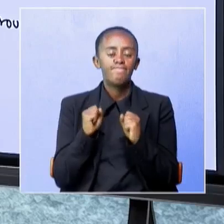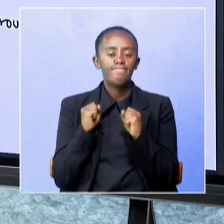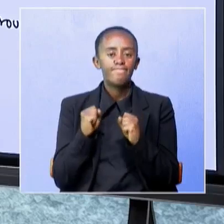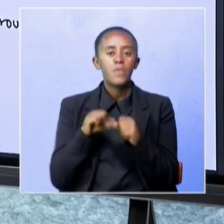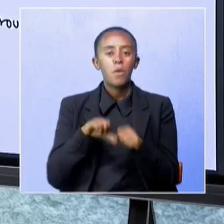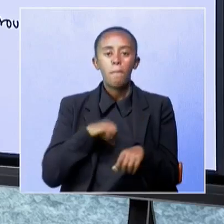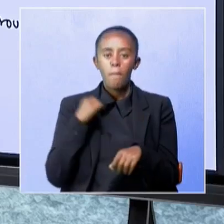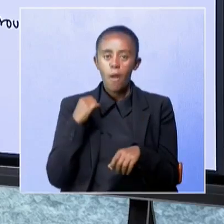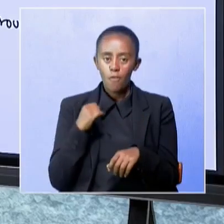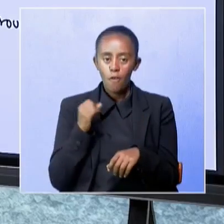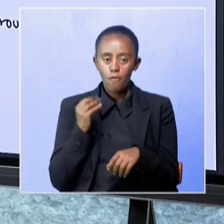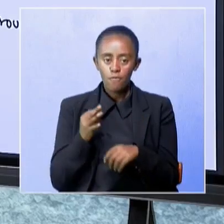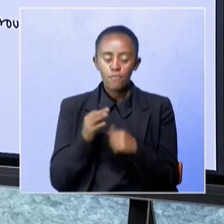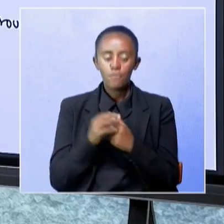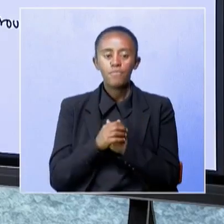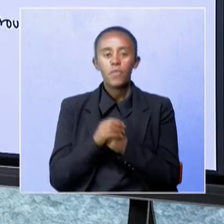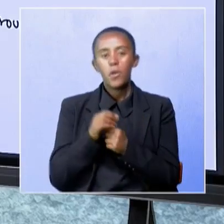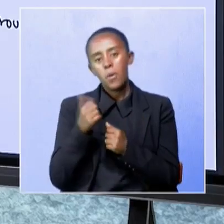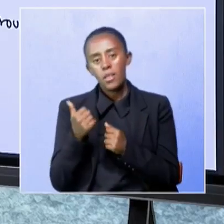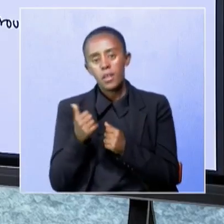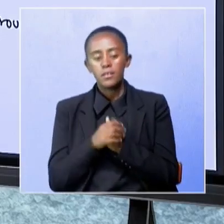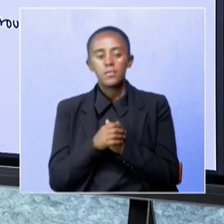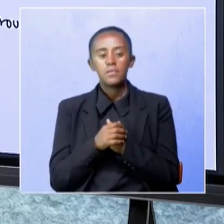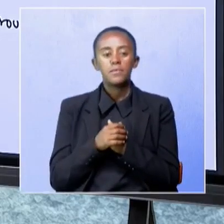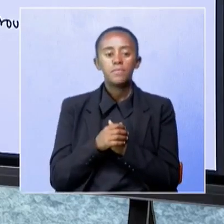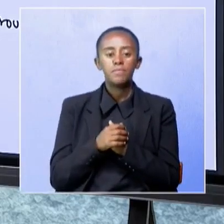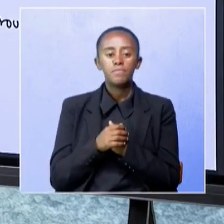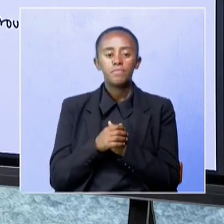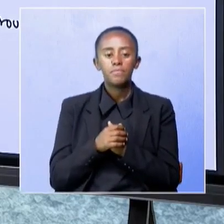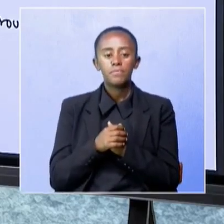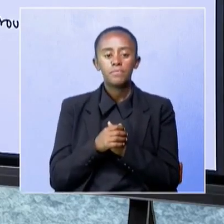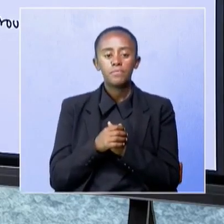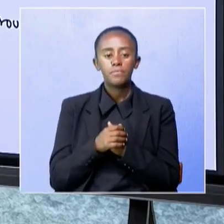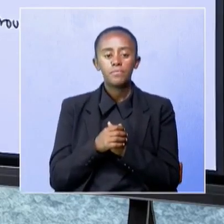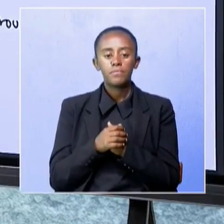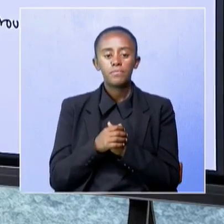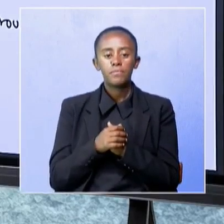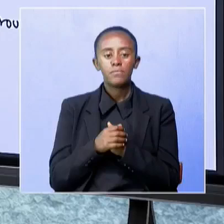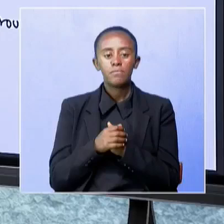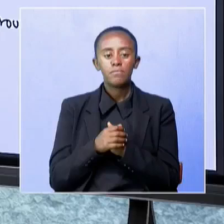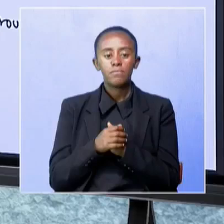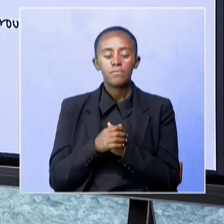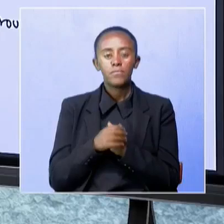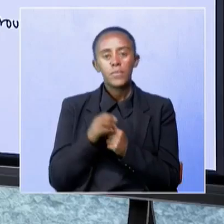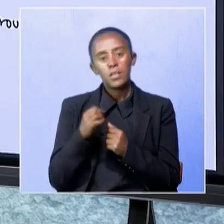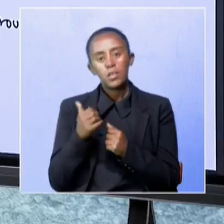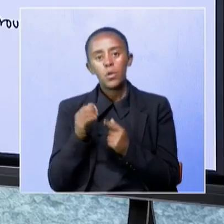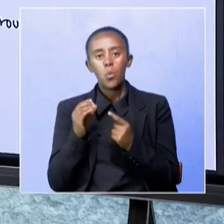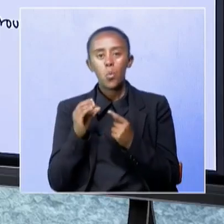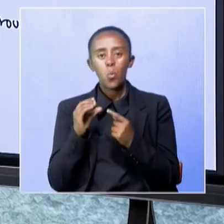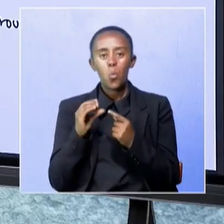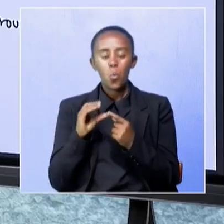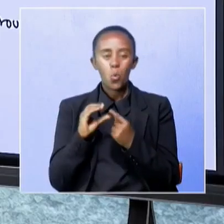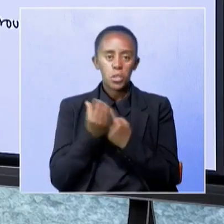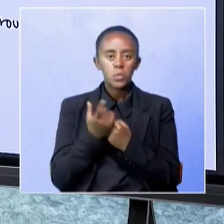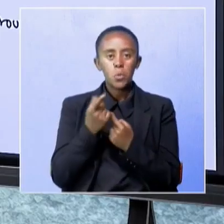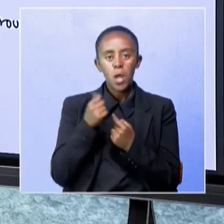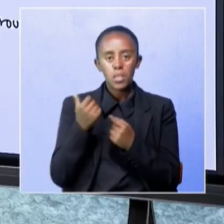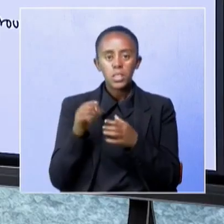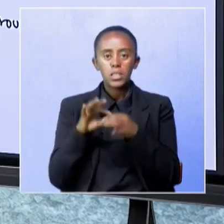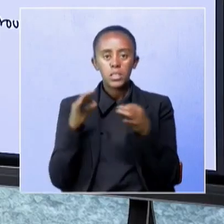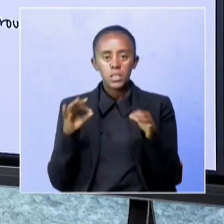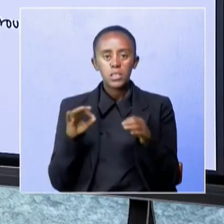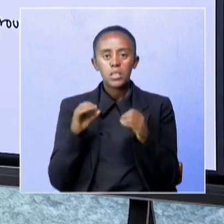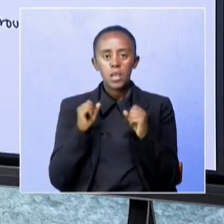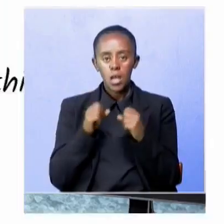of. What else? In what other context or in what other sentences can we